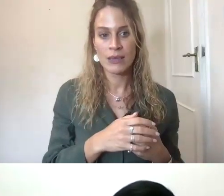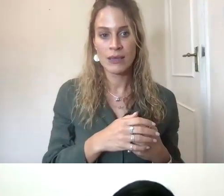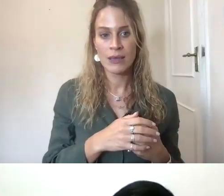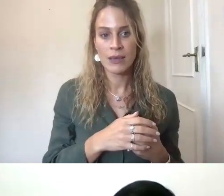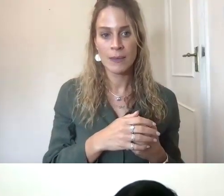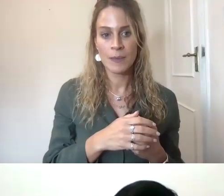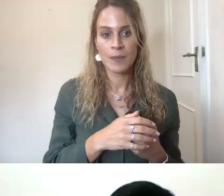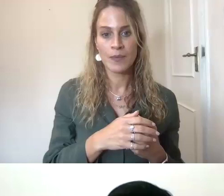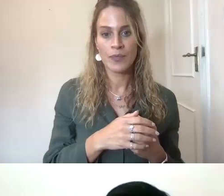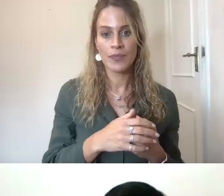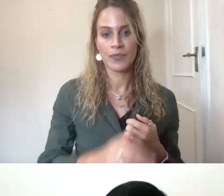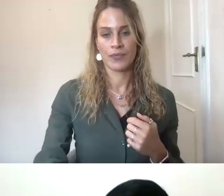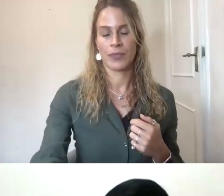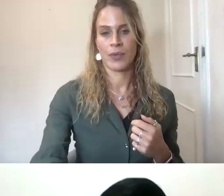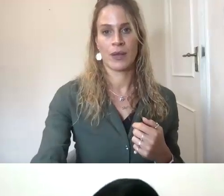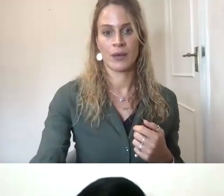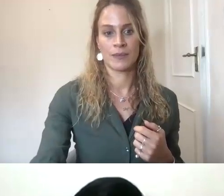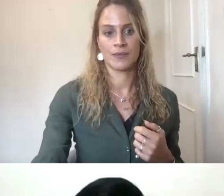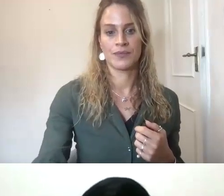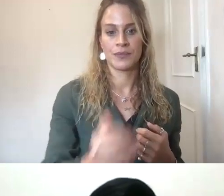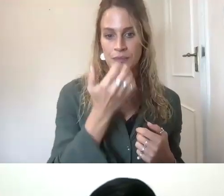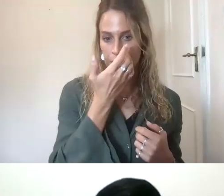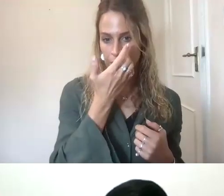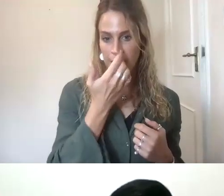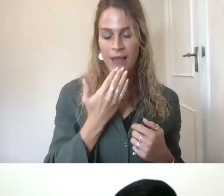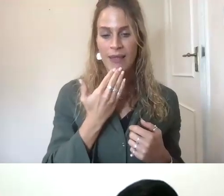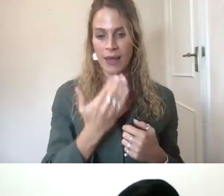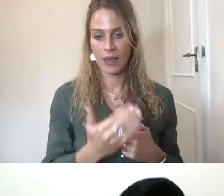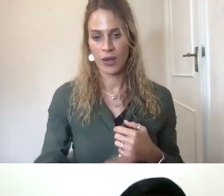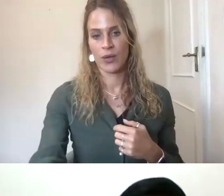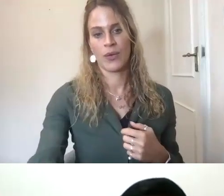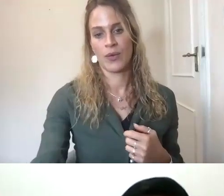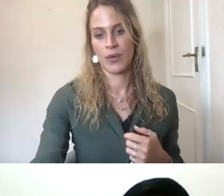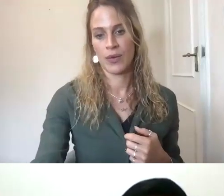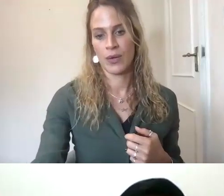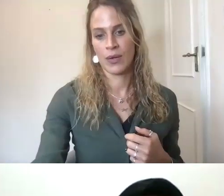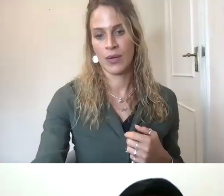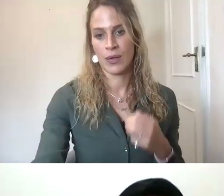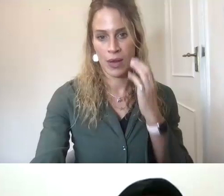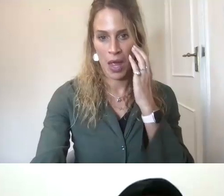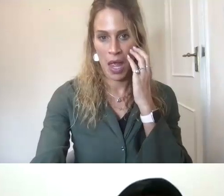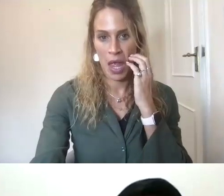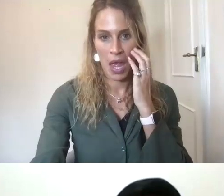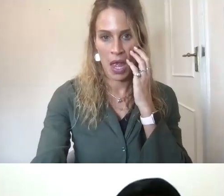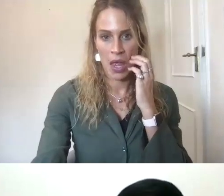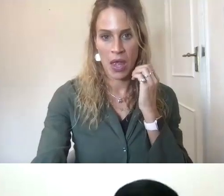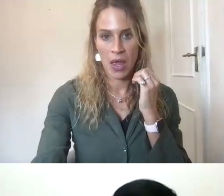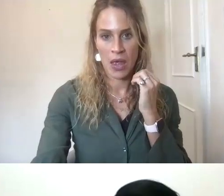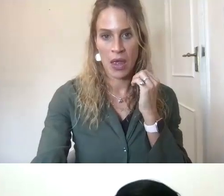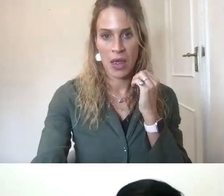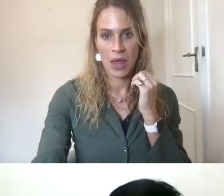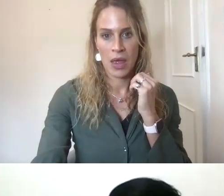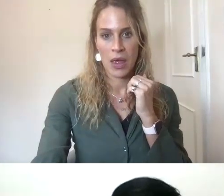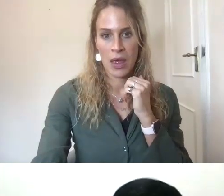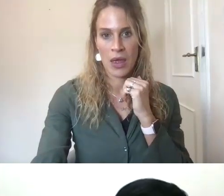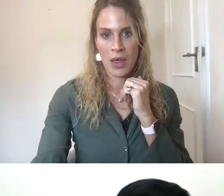and I'm sure they'll enjoy it. Thank you. And Eric, who should we be reading from the Philippines?